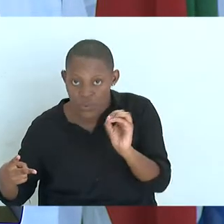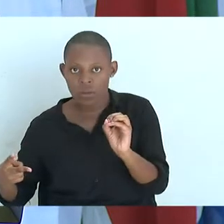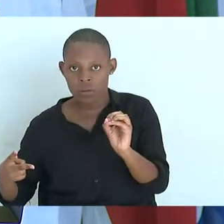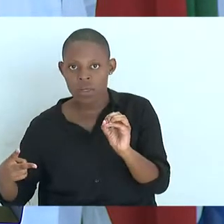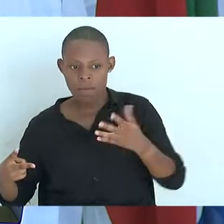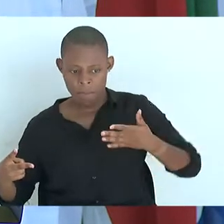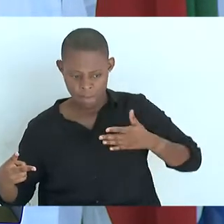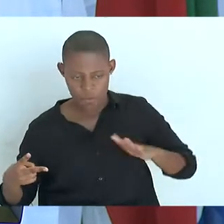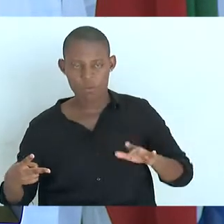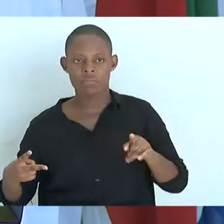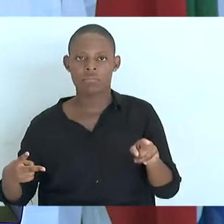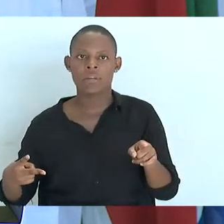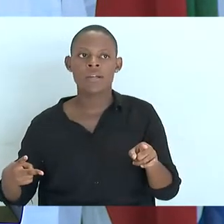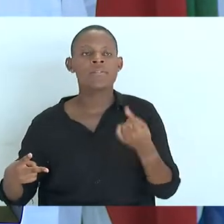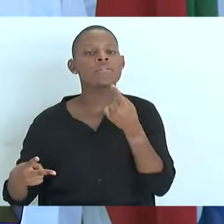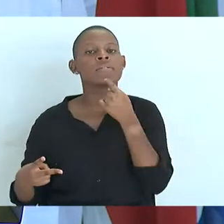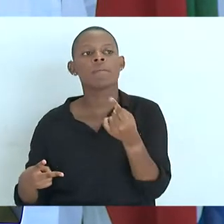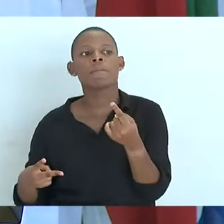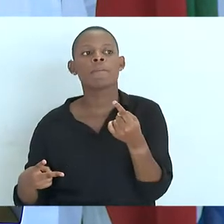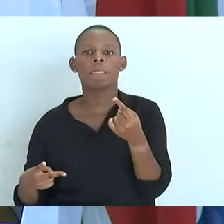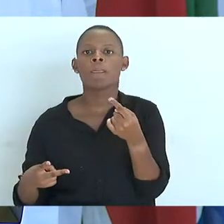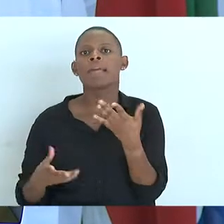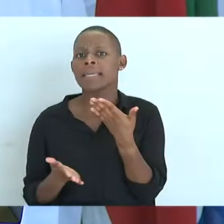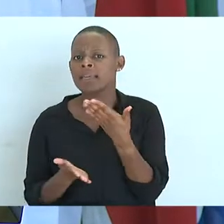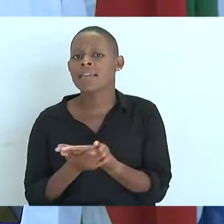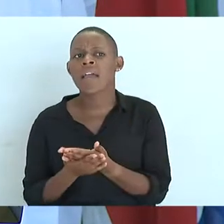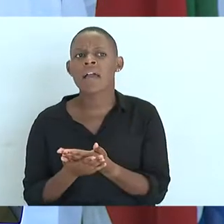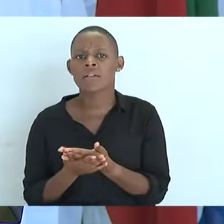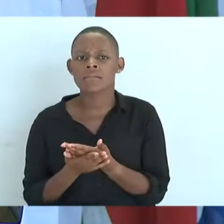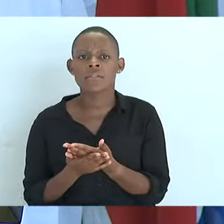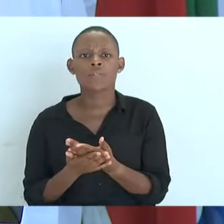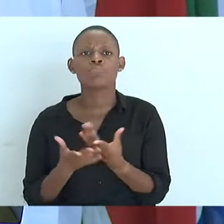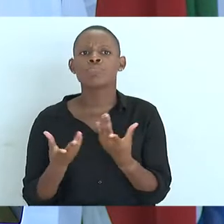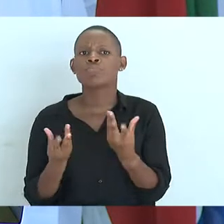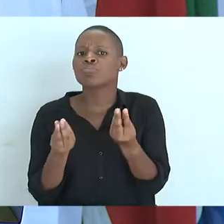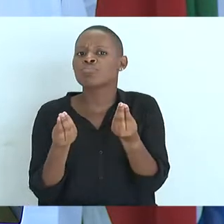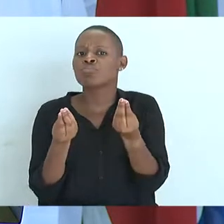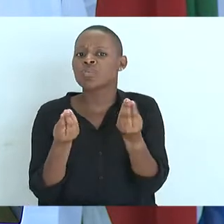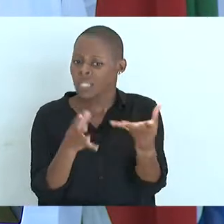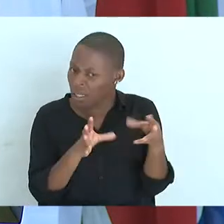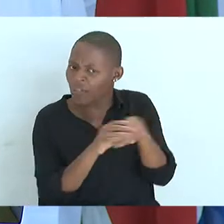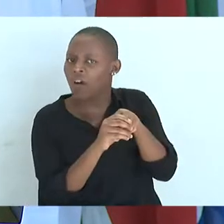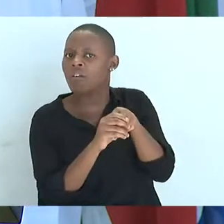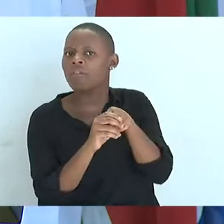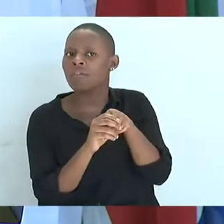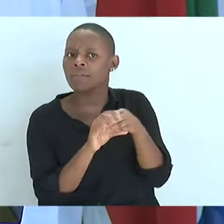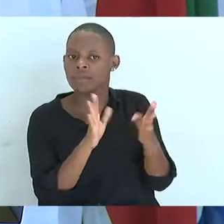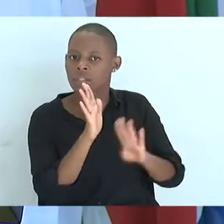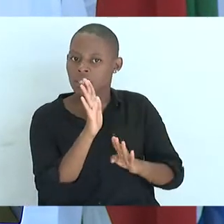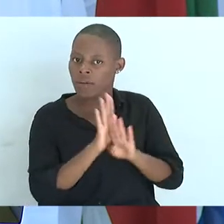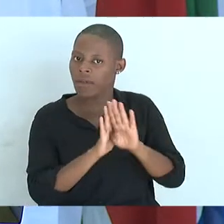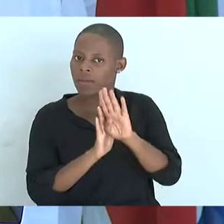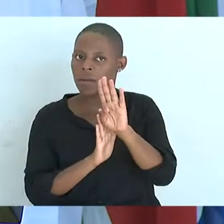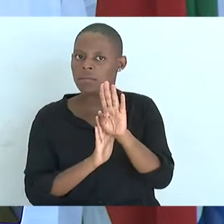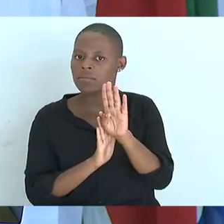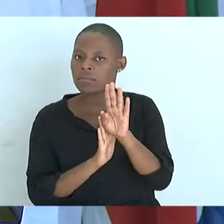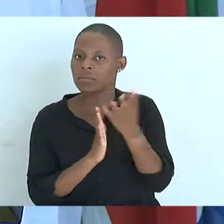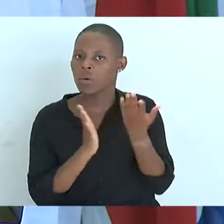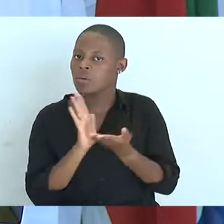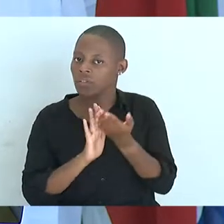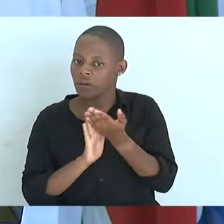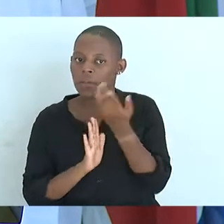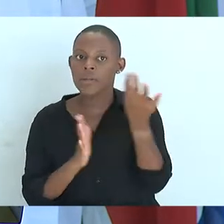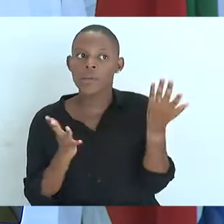still have, they can contribute to development yelizwe